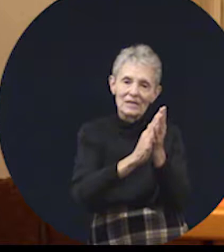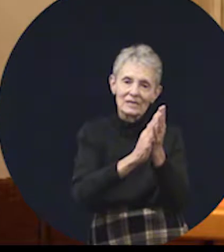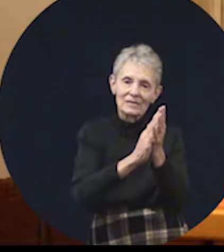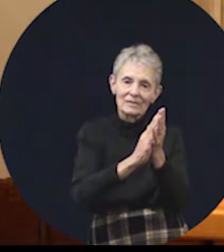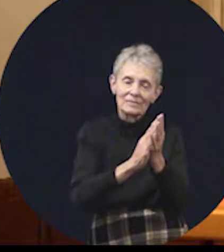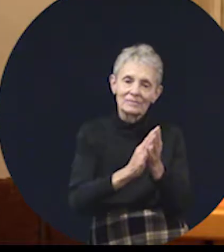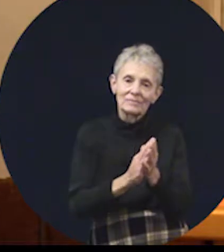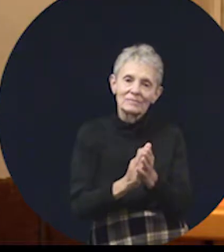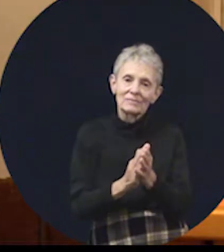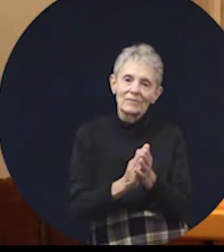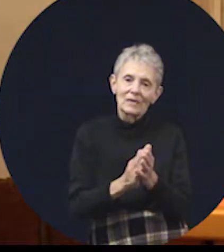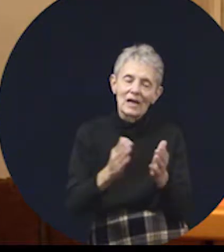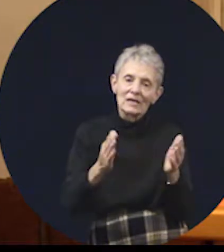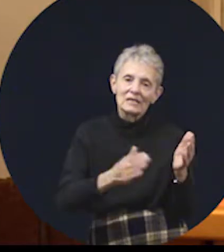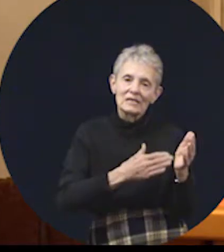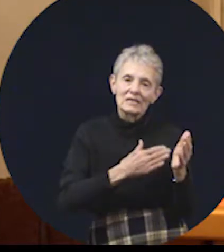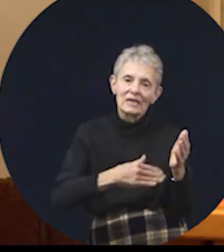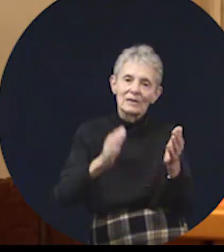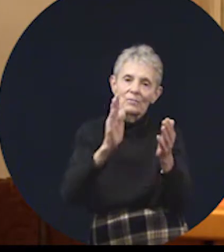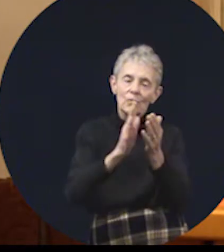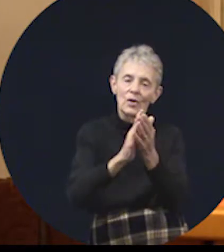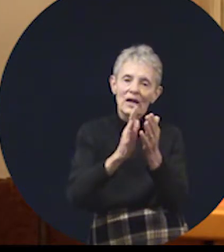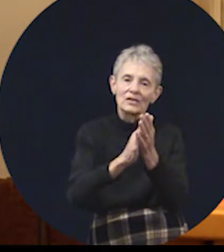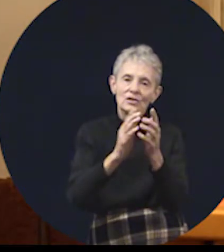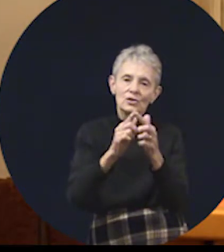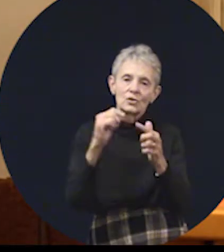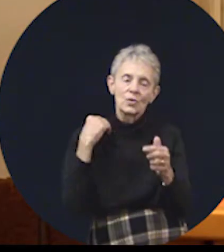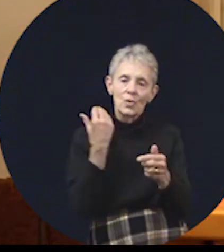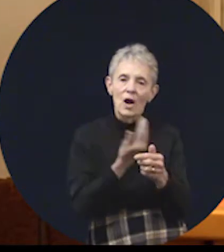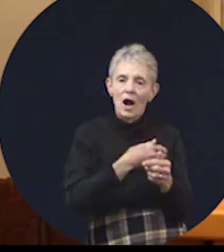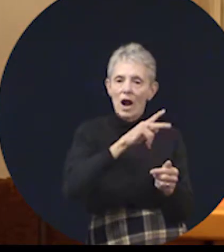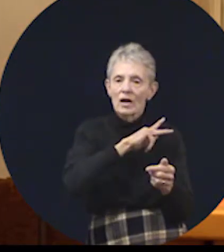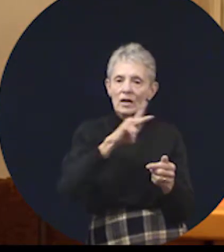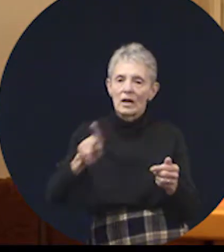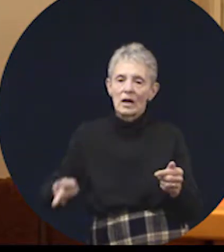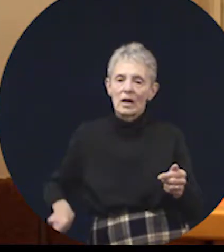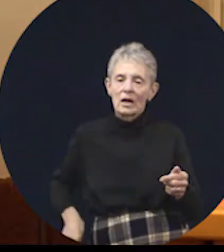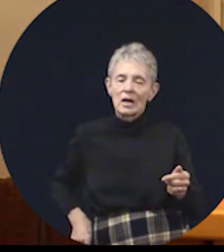praise. Sing praise to our King, sing